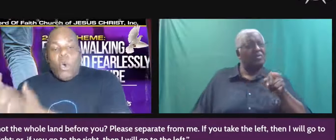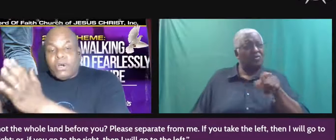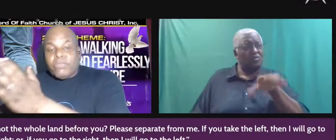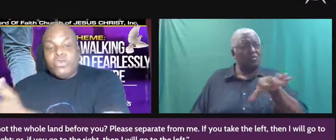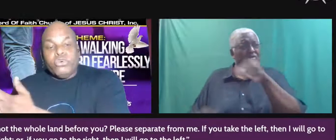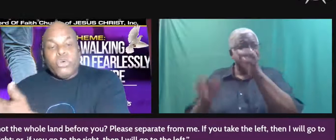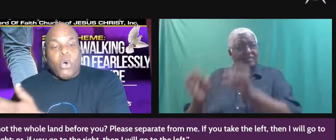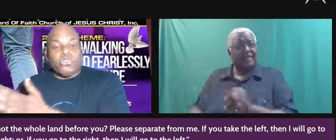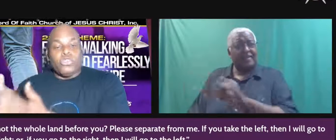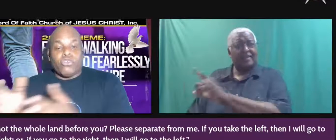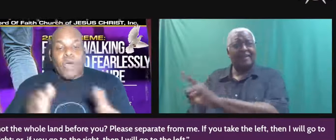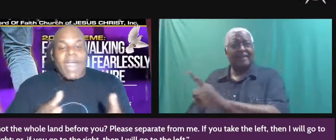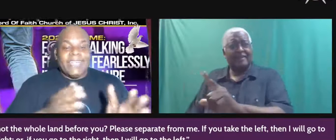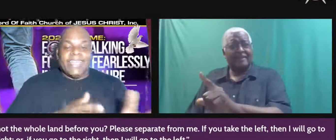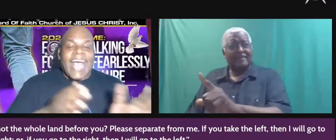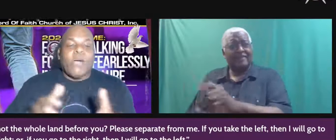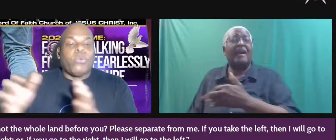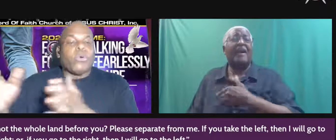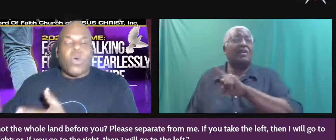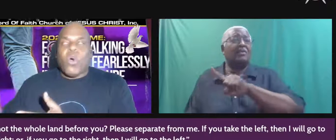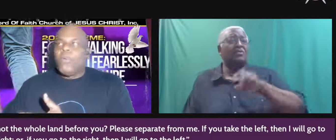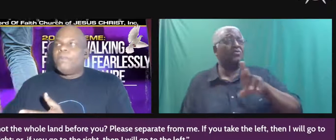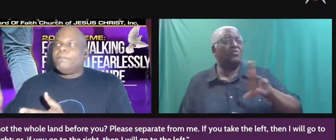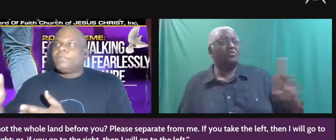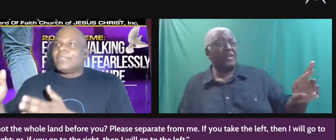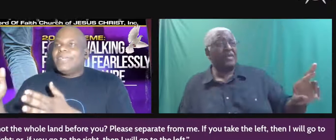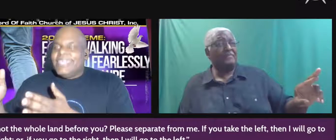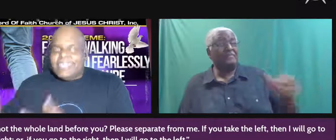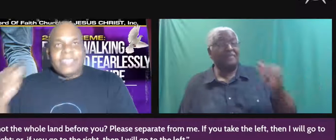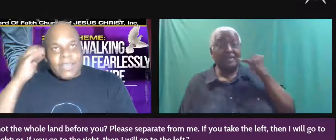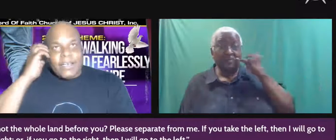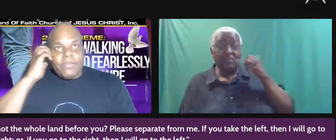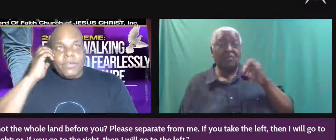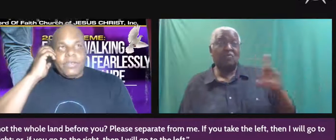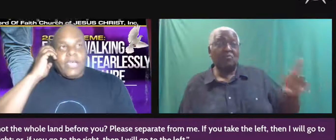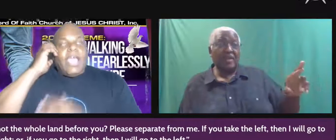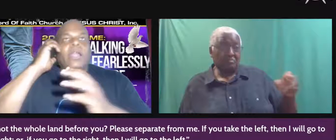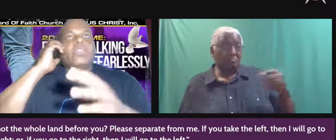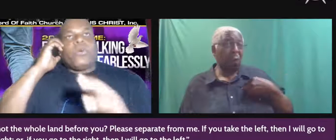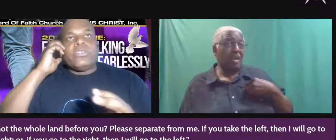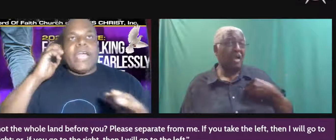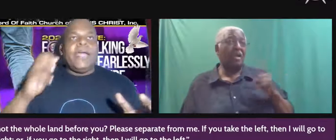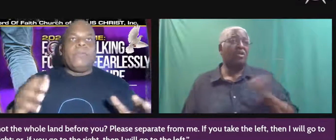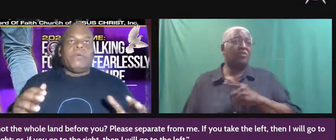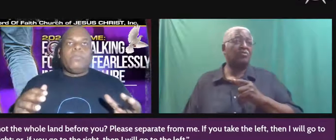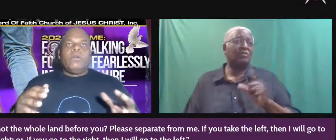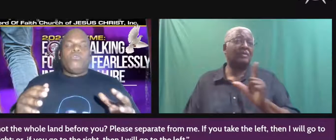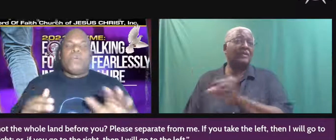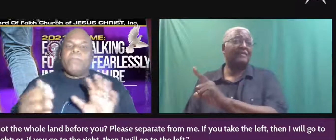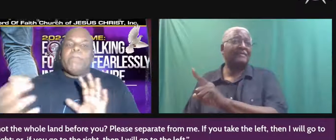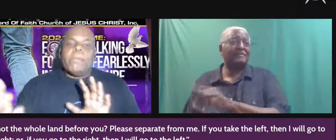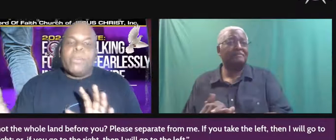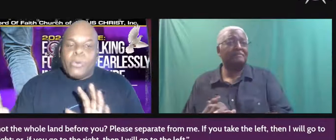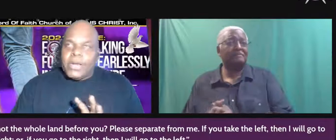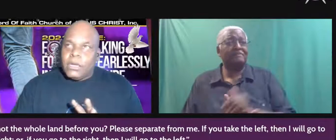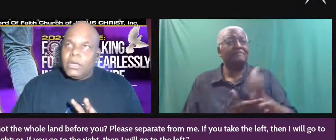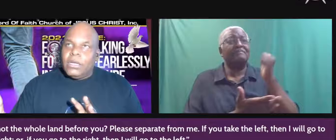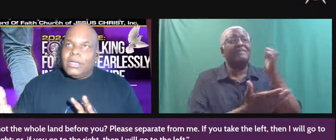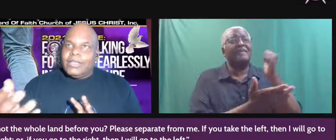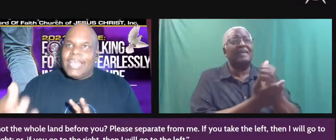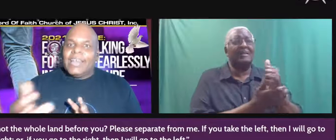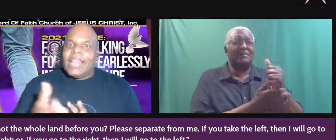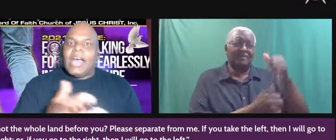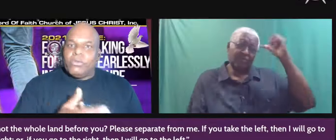right. Or if you go to the right, then I will go to the left." In other words, Abram,